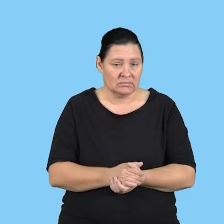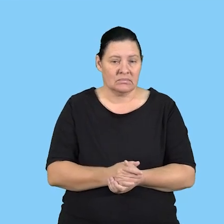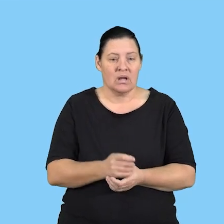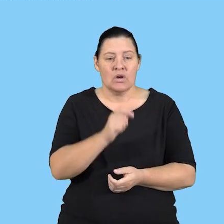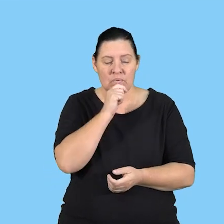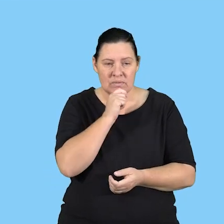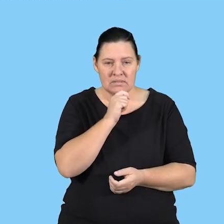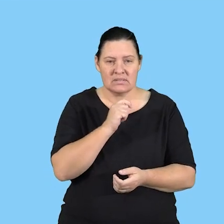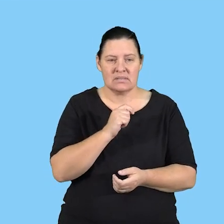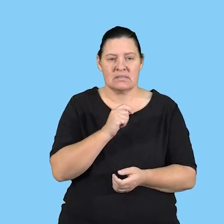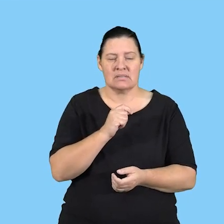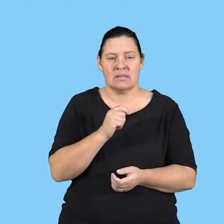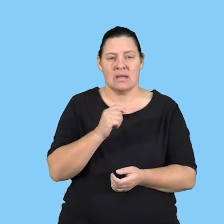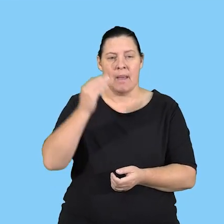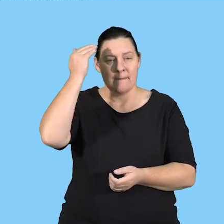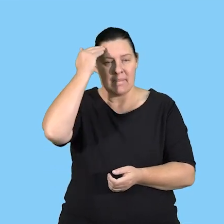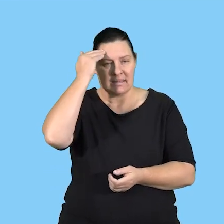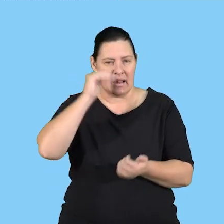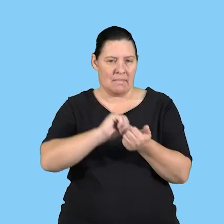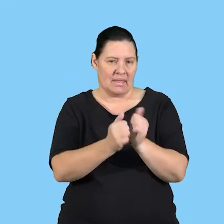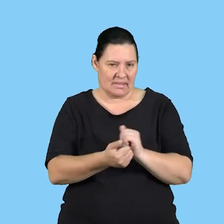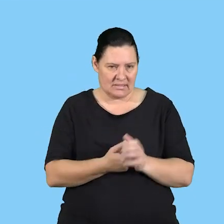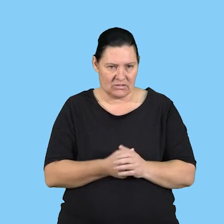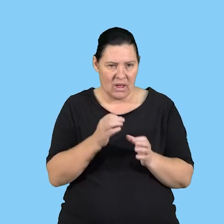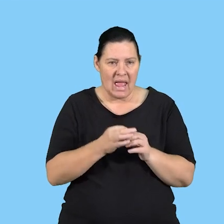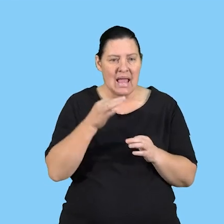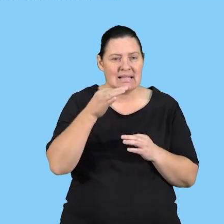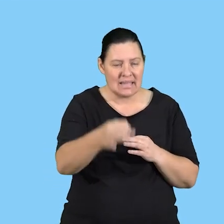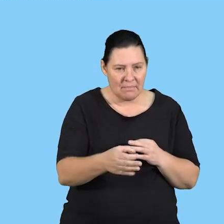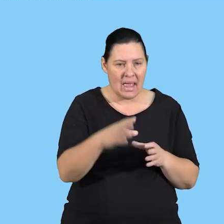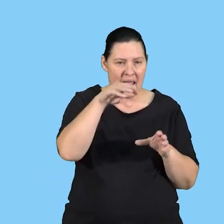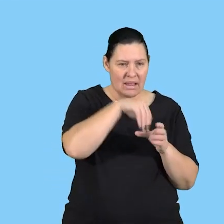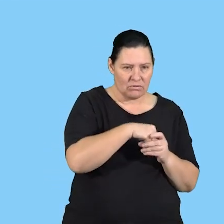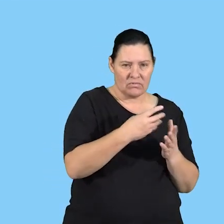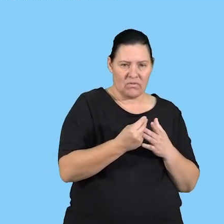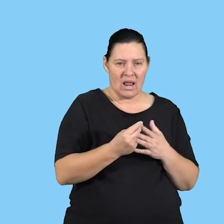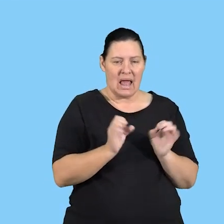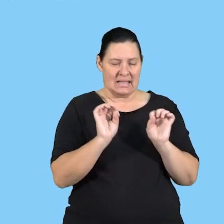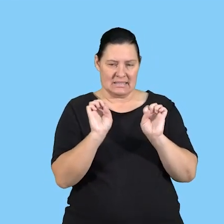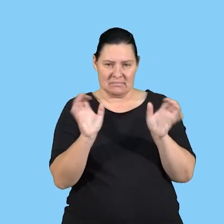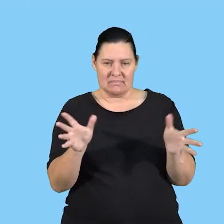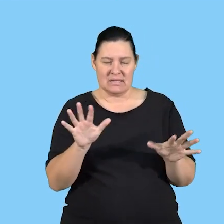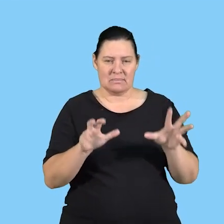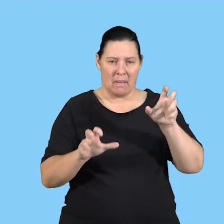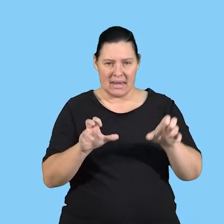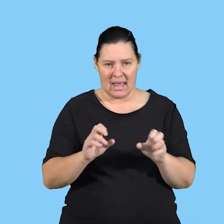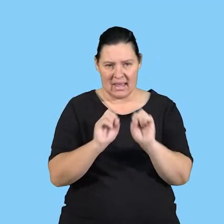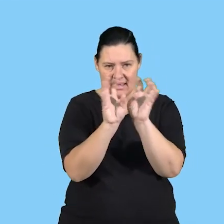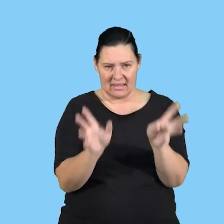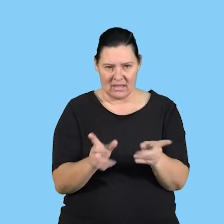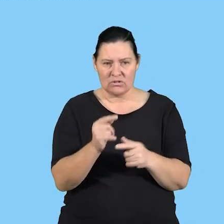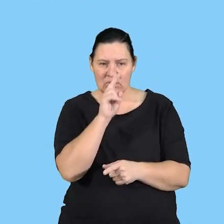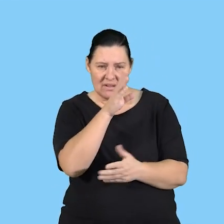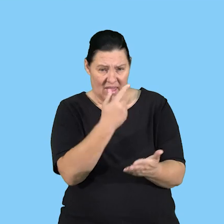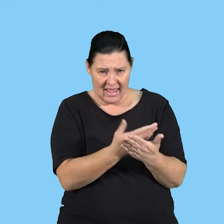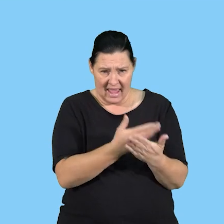using it with mental maths, and again, extending it for the input-output, the spider sums, like some of us know it, okay? Just to